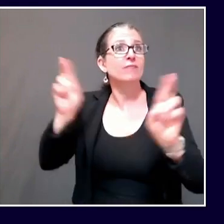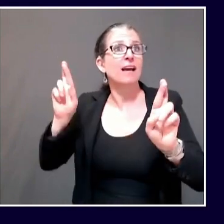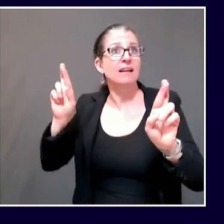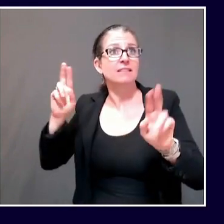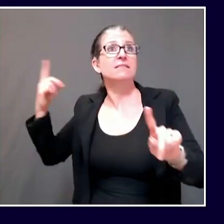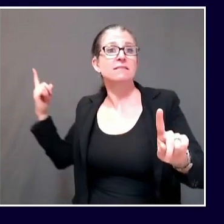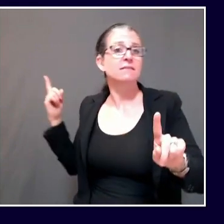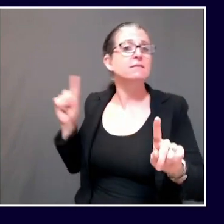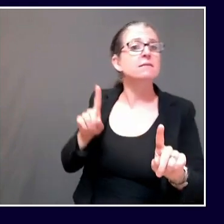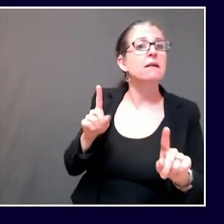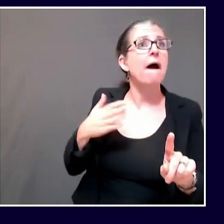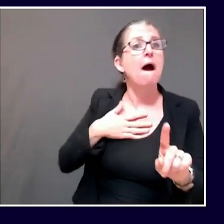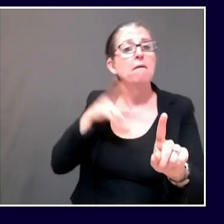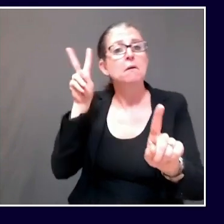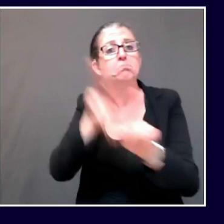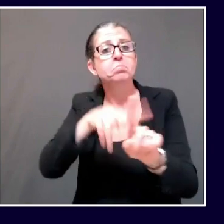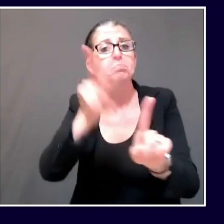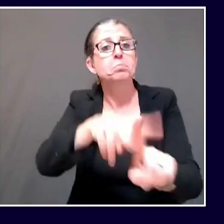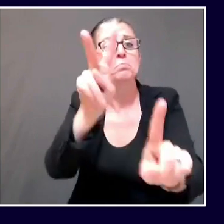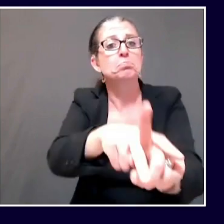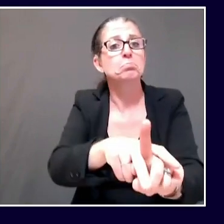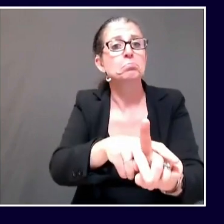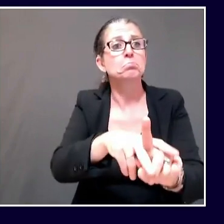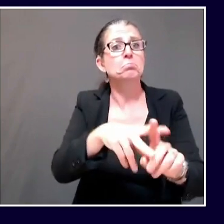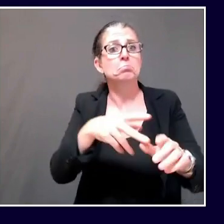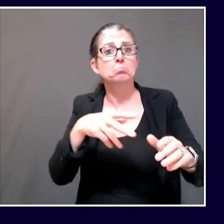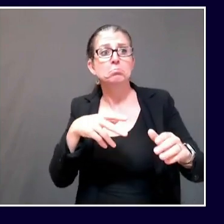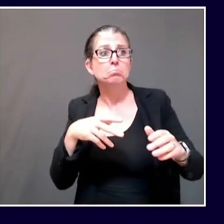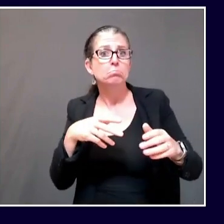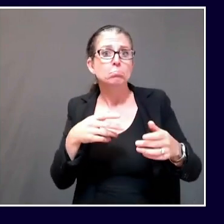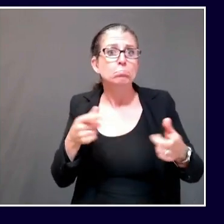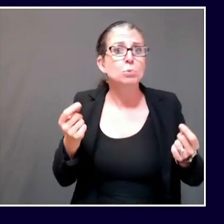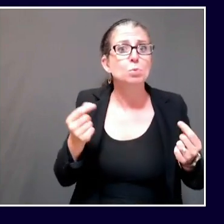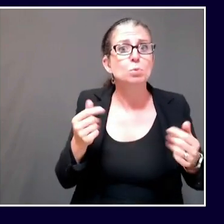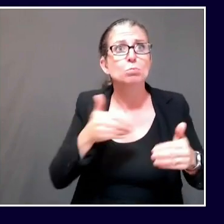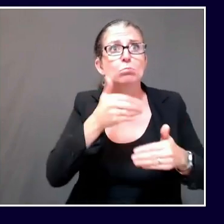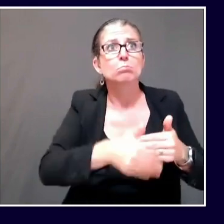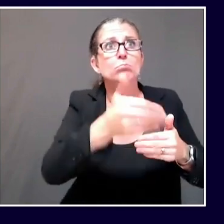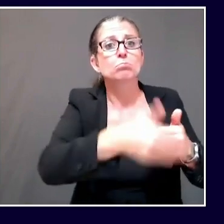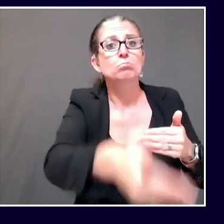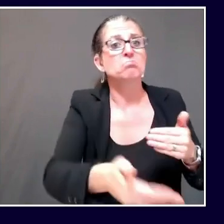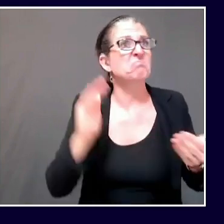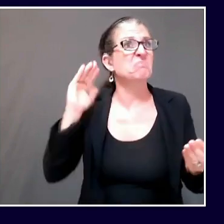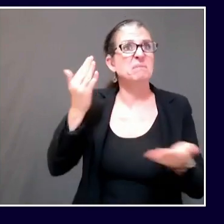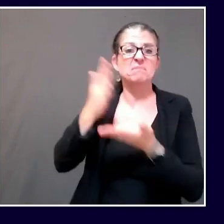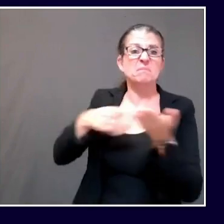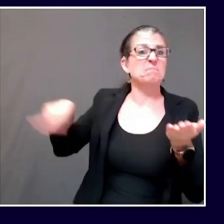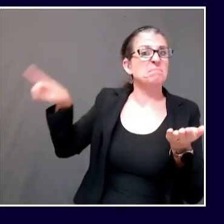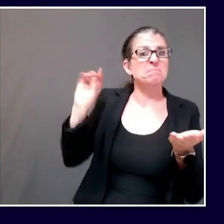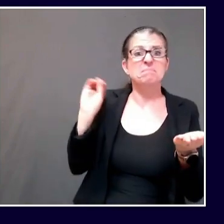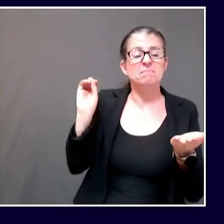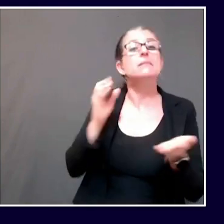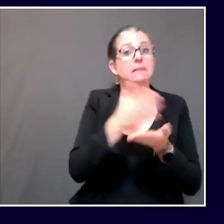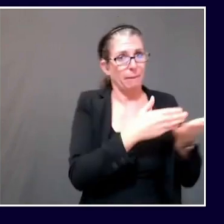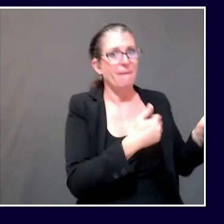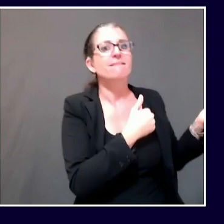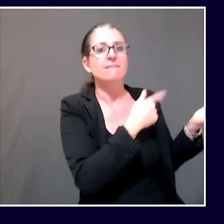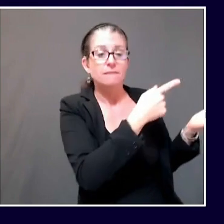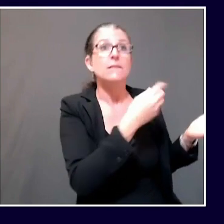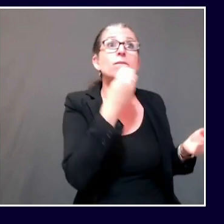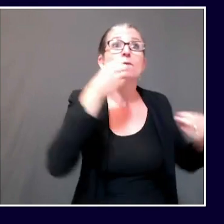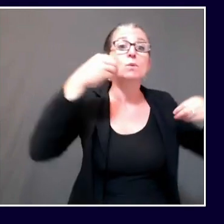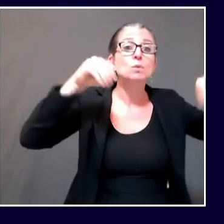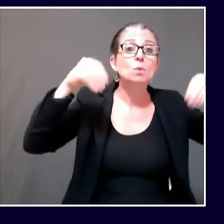to engage, say the manager of a grocery store, those who do wish to engage are certainly free to do so, and indeed